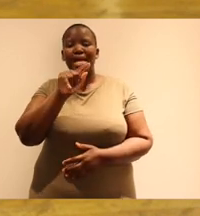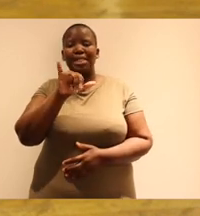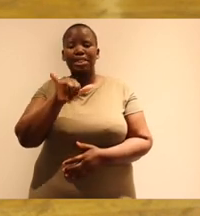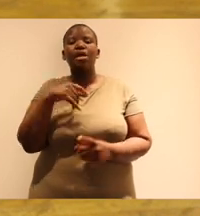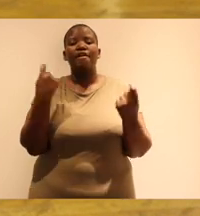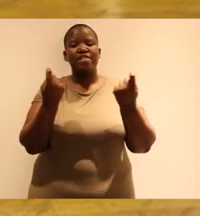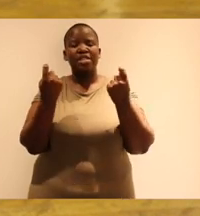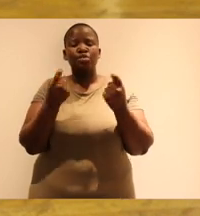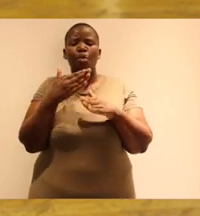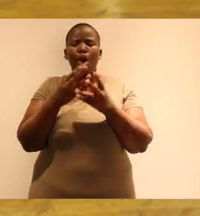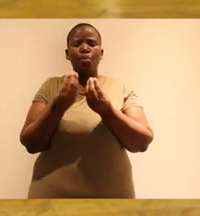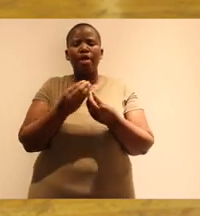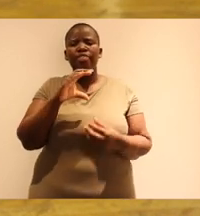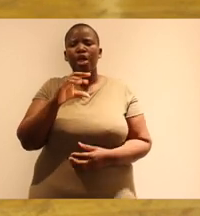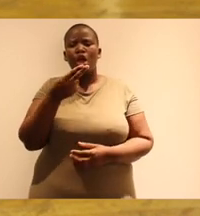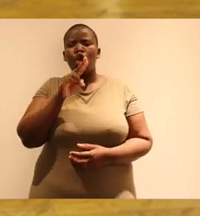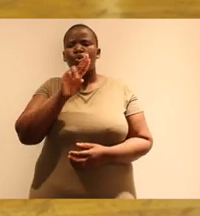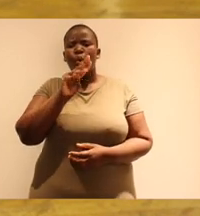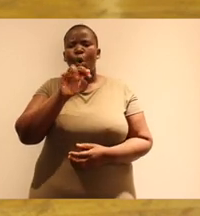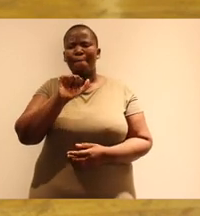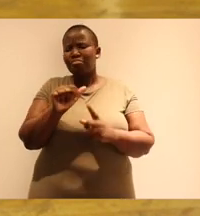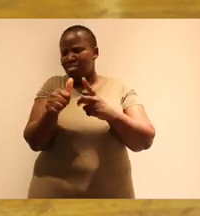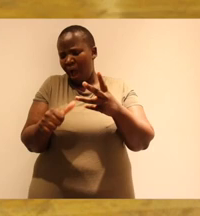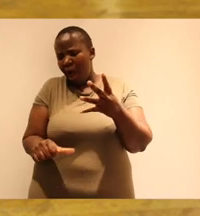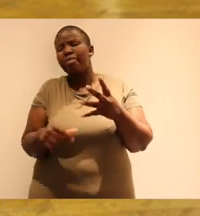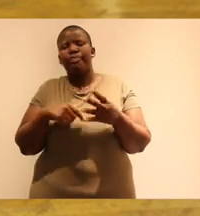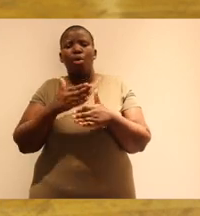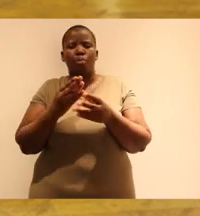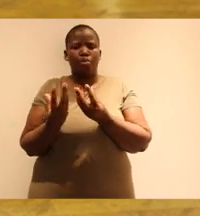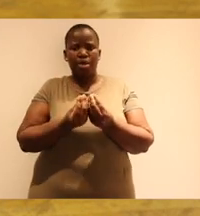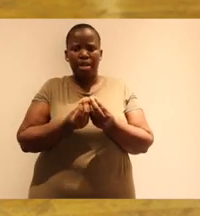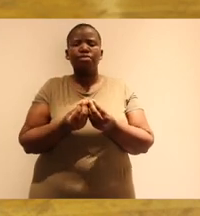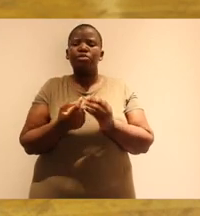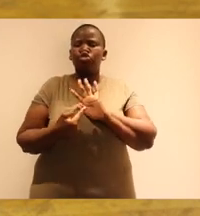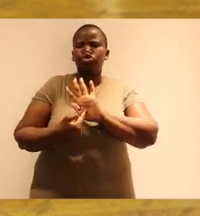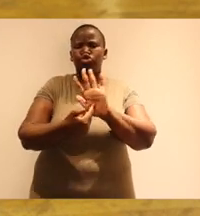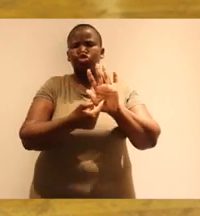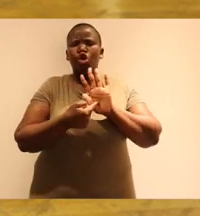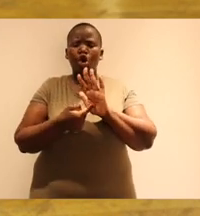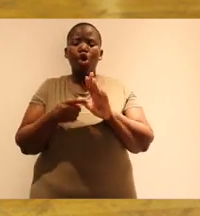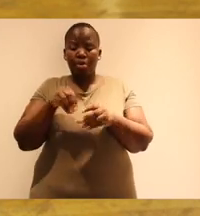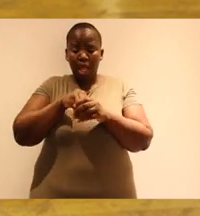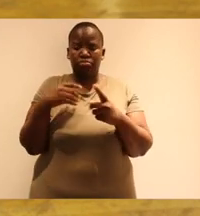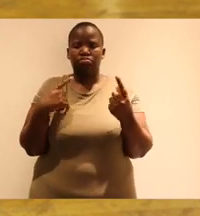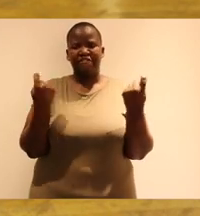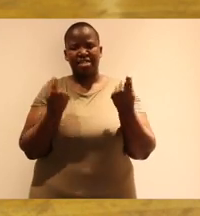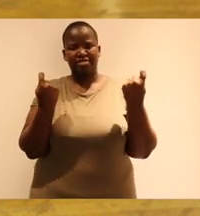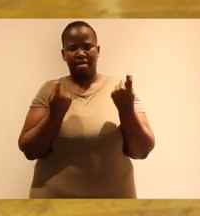to work with the likes of Kuma and the others. So we created works that were showcased in the